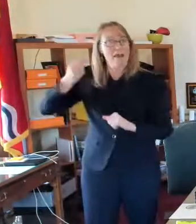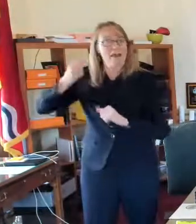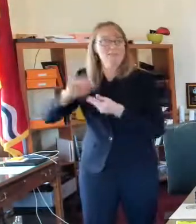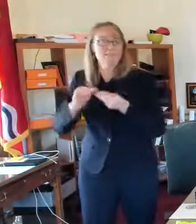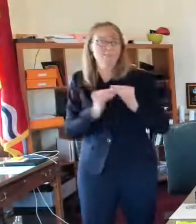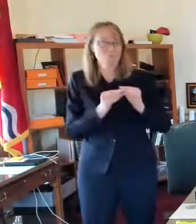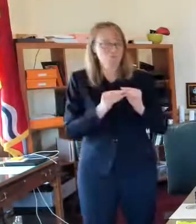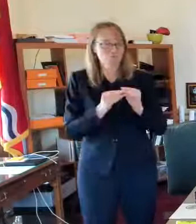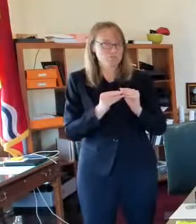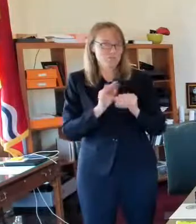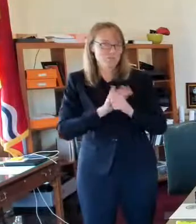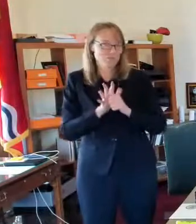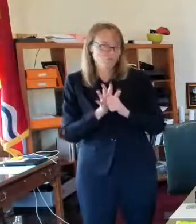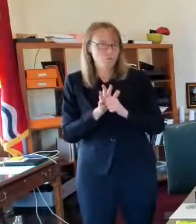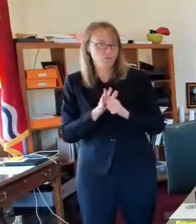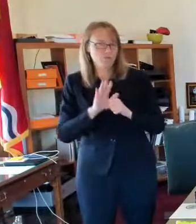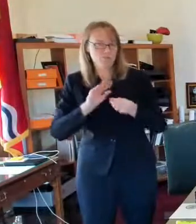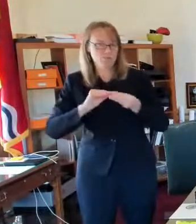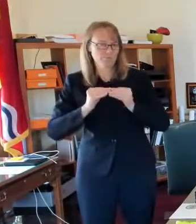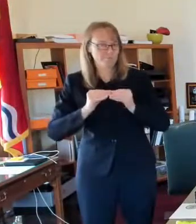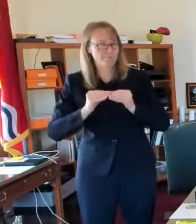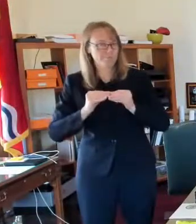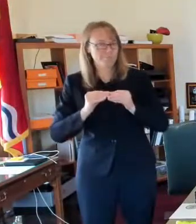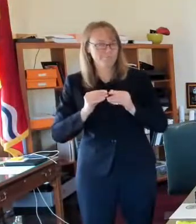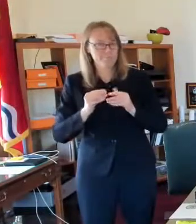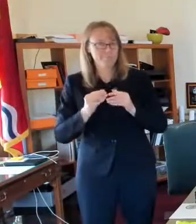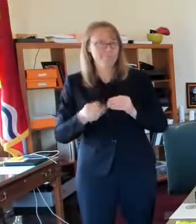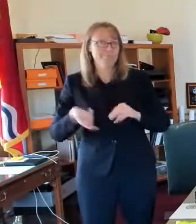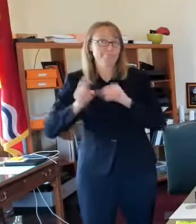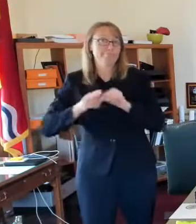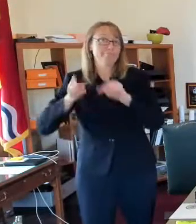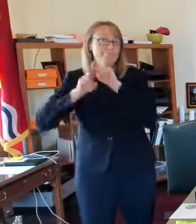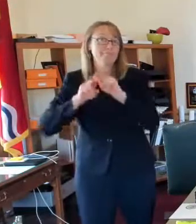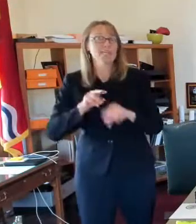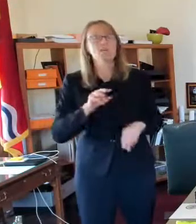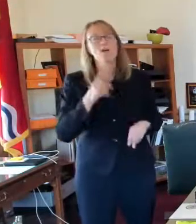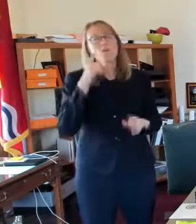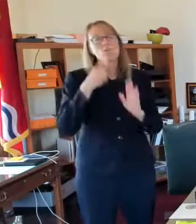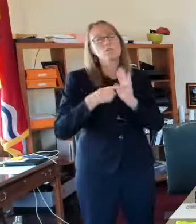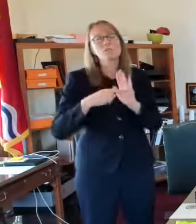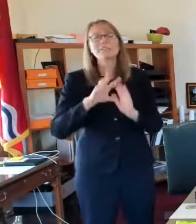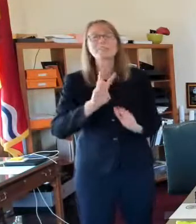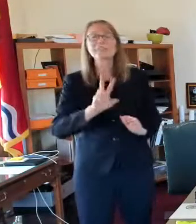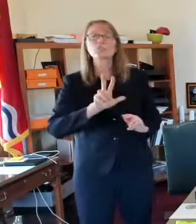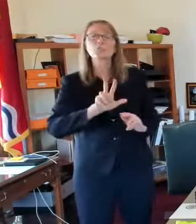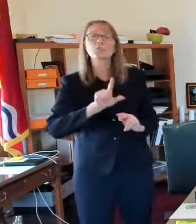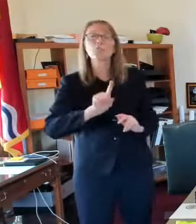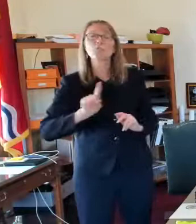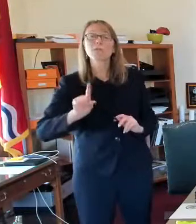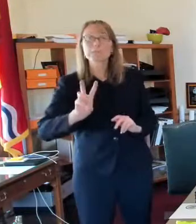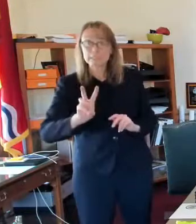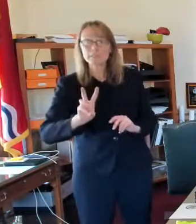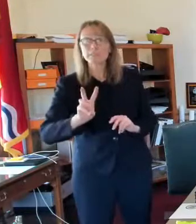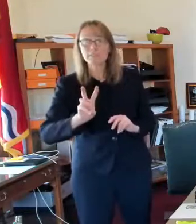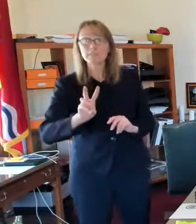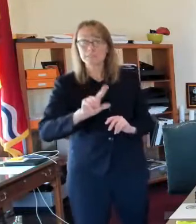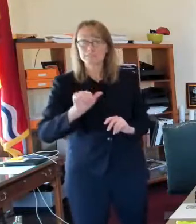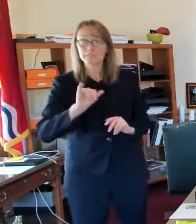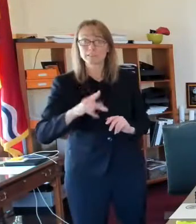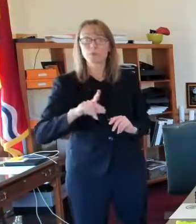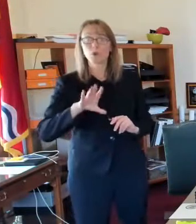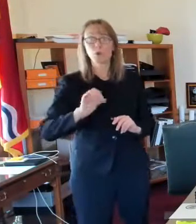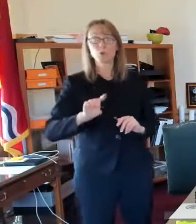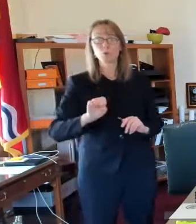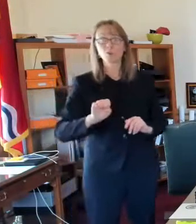the city's health department website. For example, the 63116 zip code, which has the